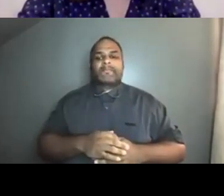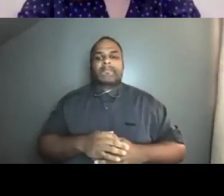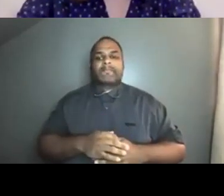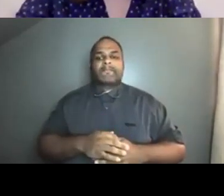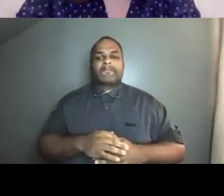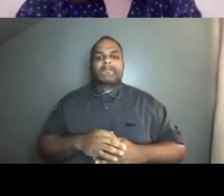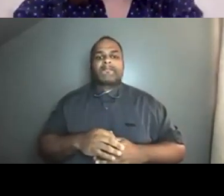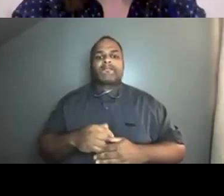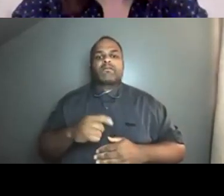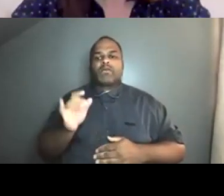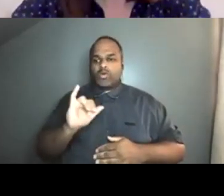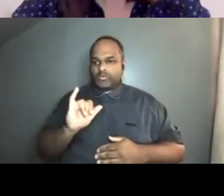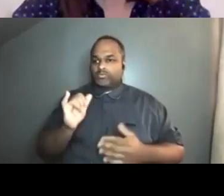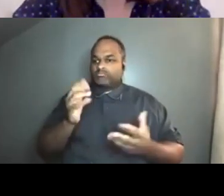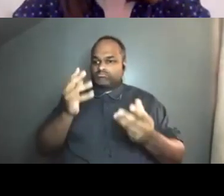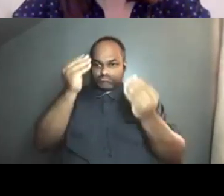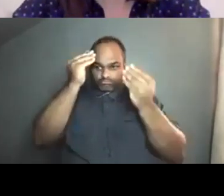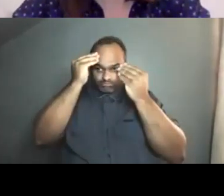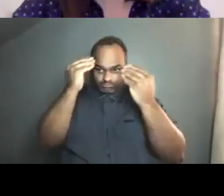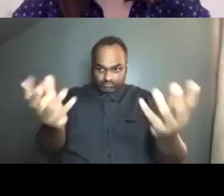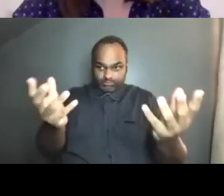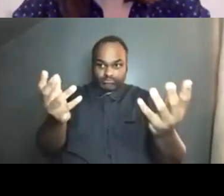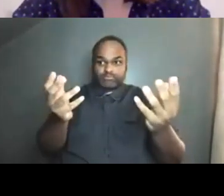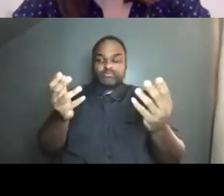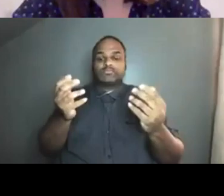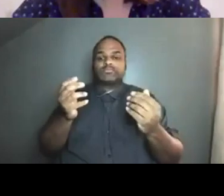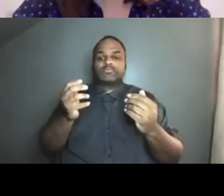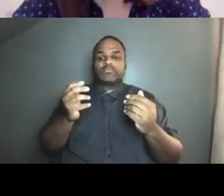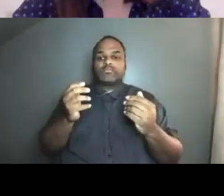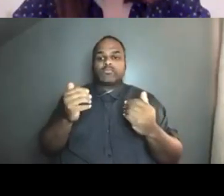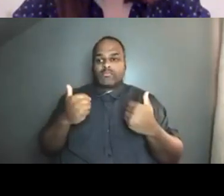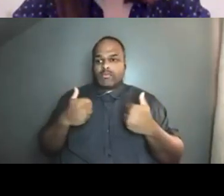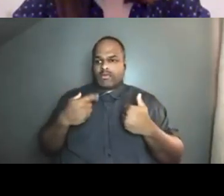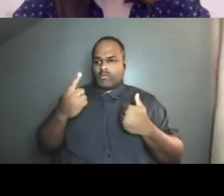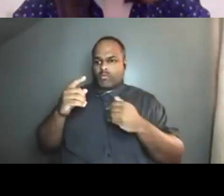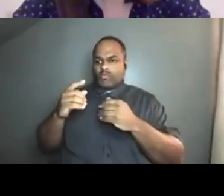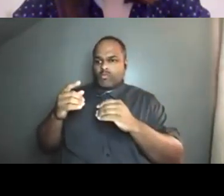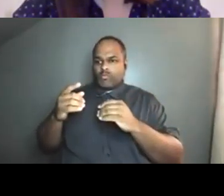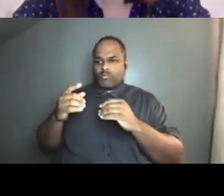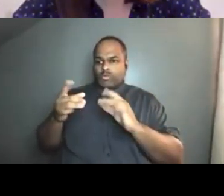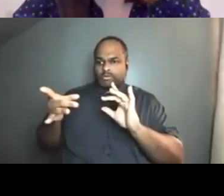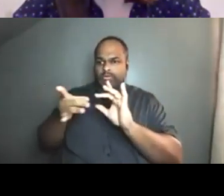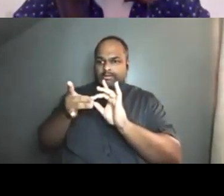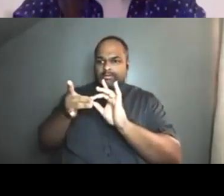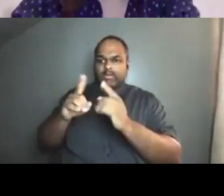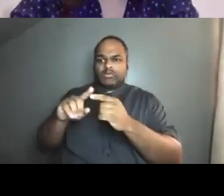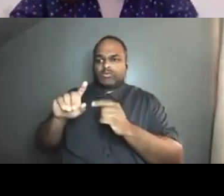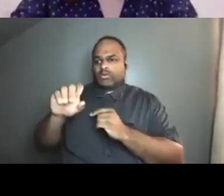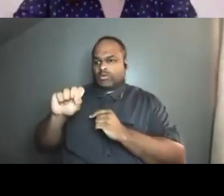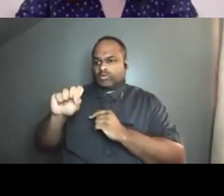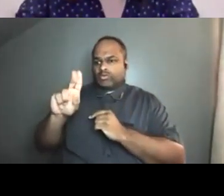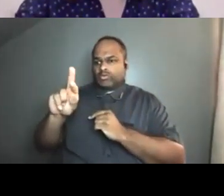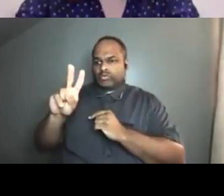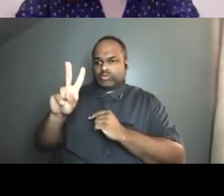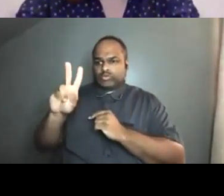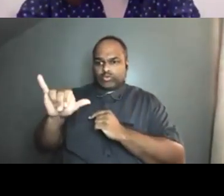And I want to remind everyone that there is a link to a survey that would be helpful for the Russian